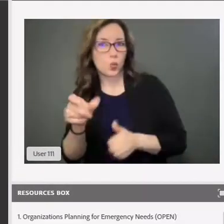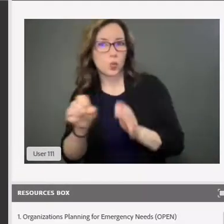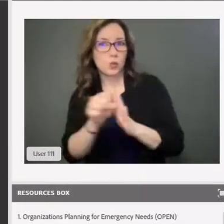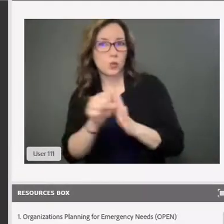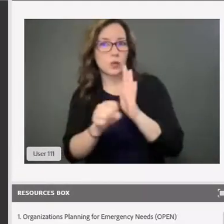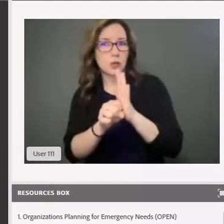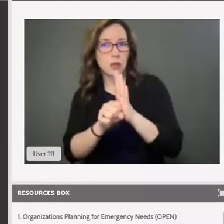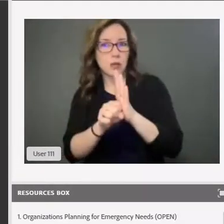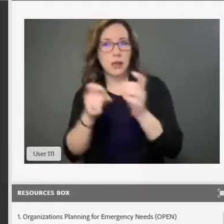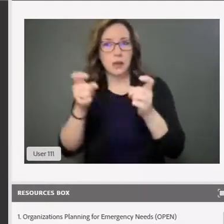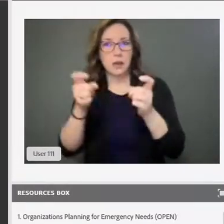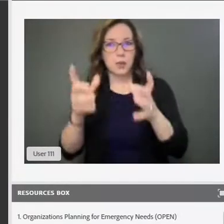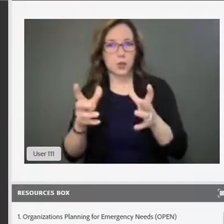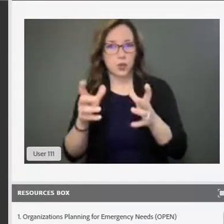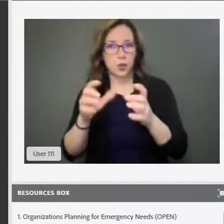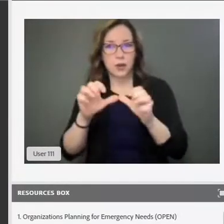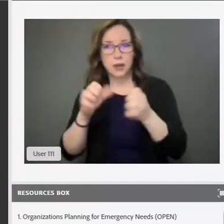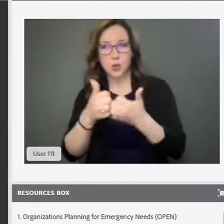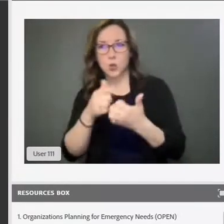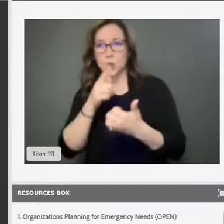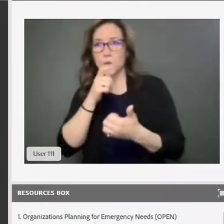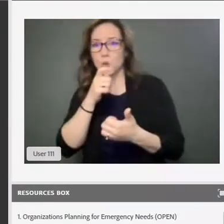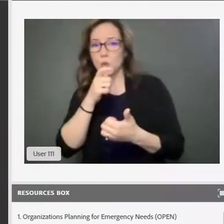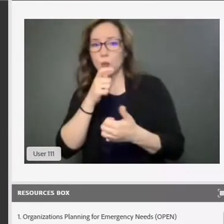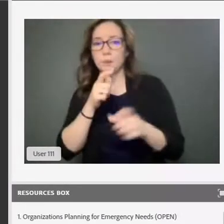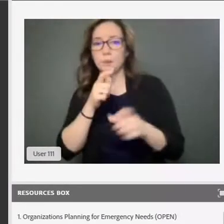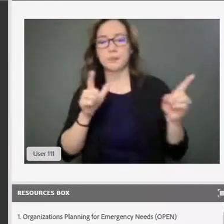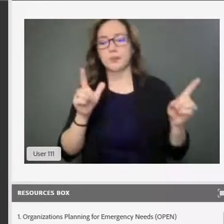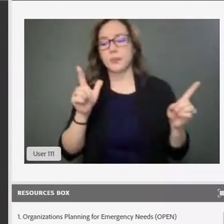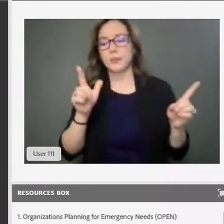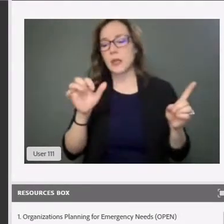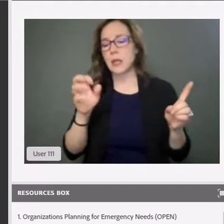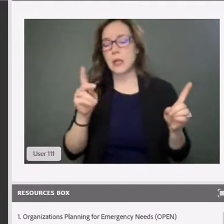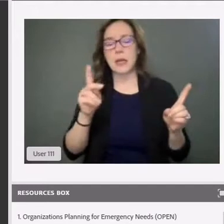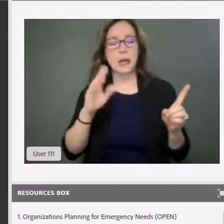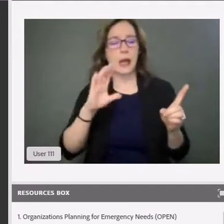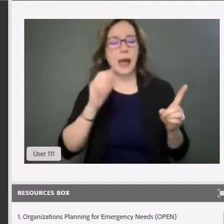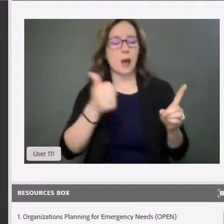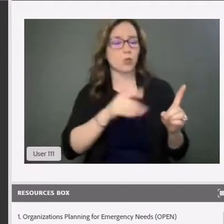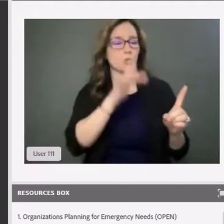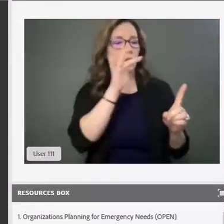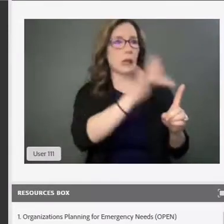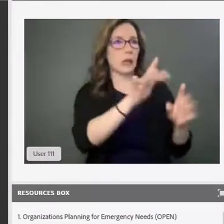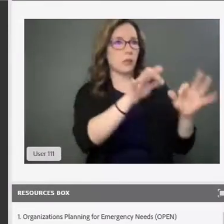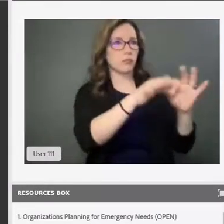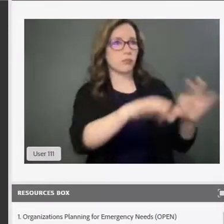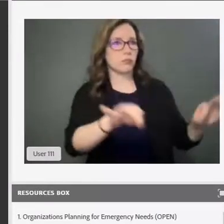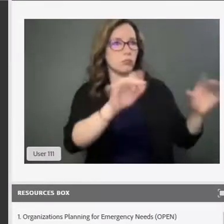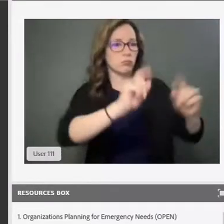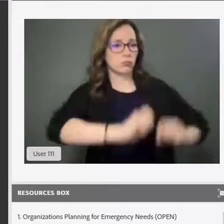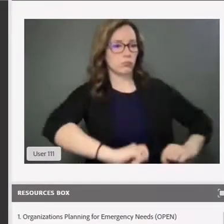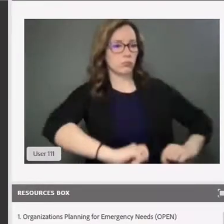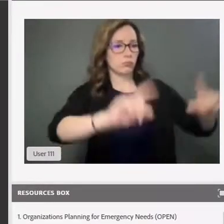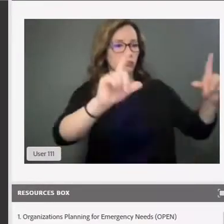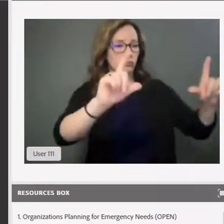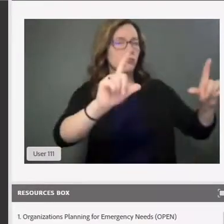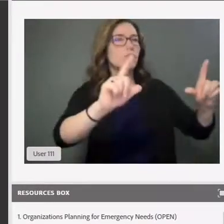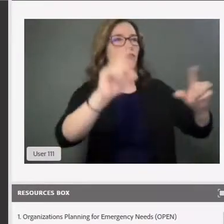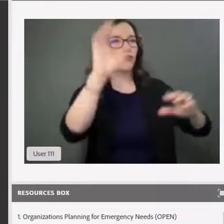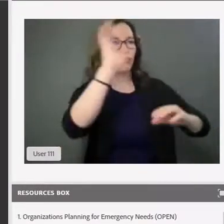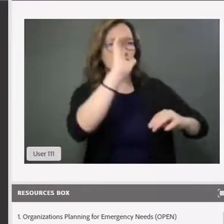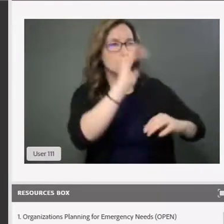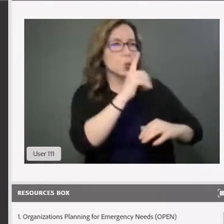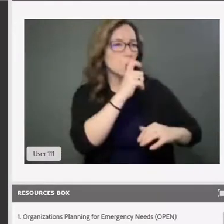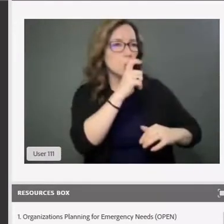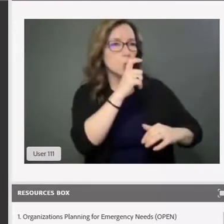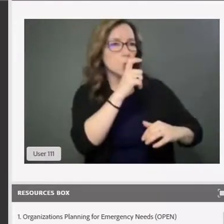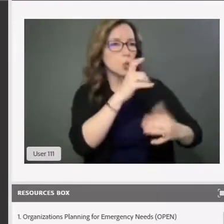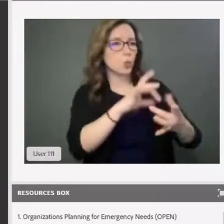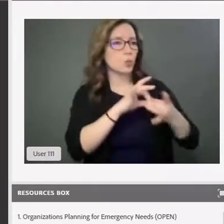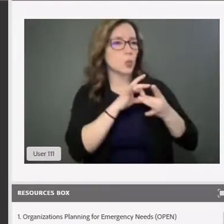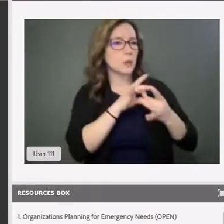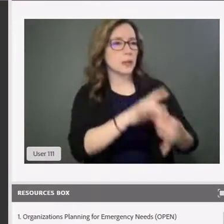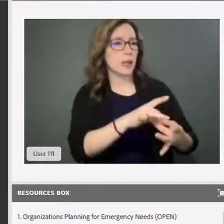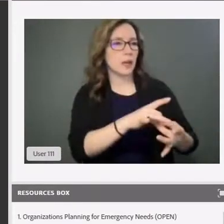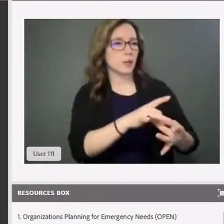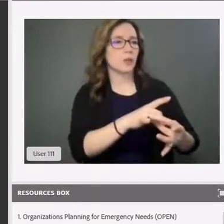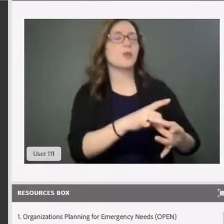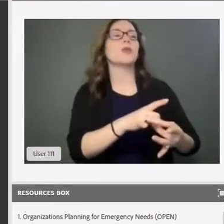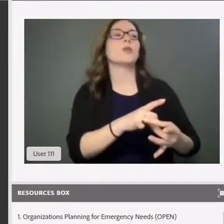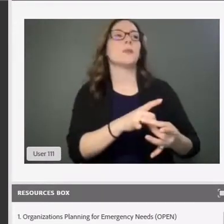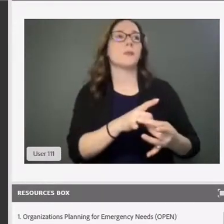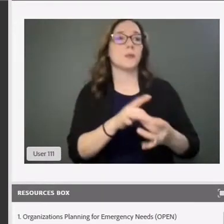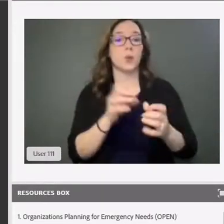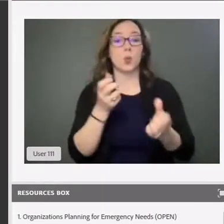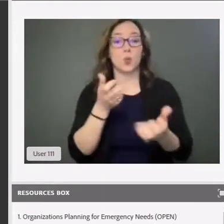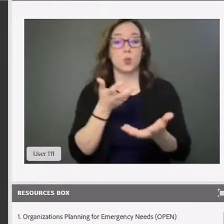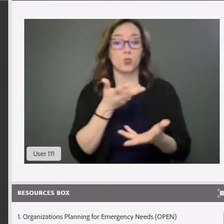have provide a link for how to find that, and suggest you get working with them as soon as possible, because even if